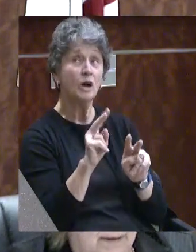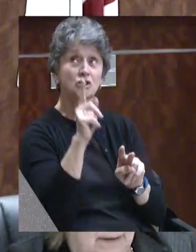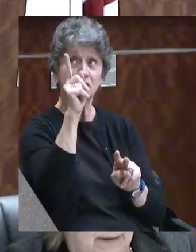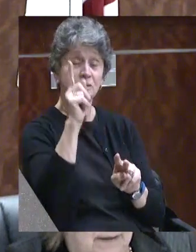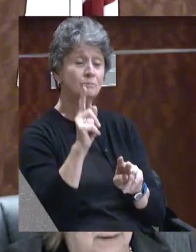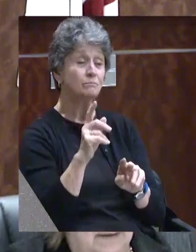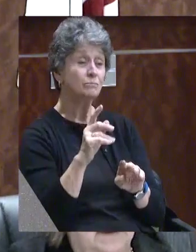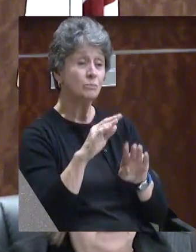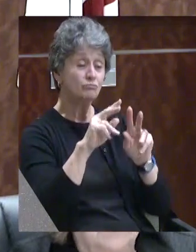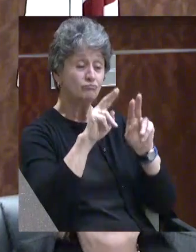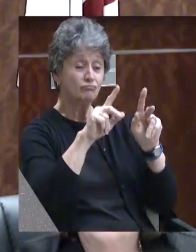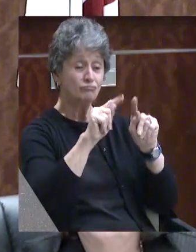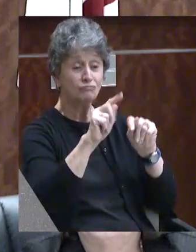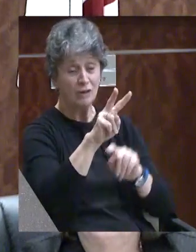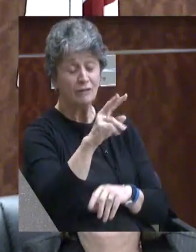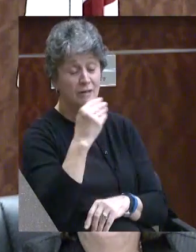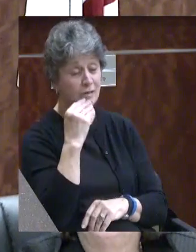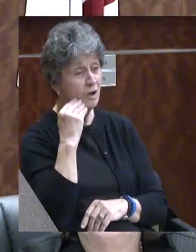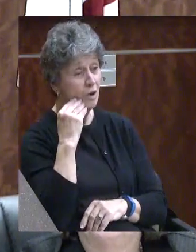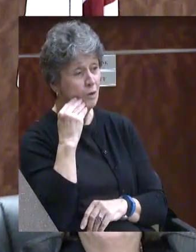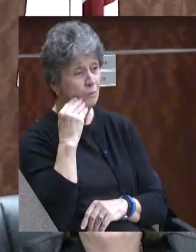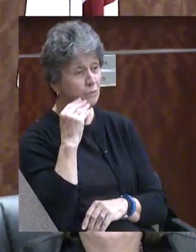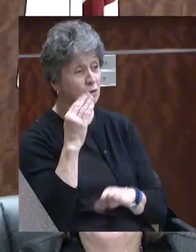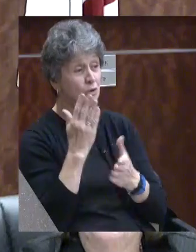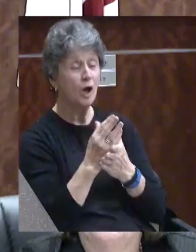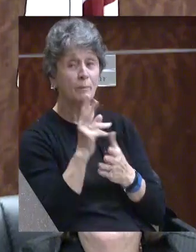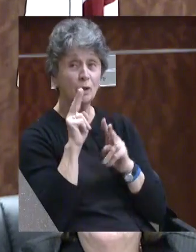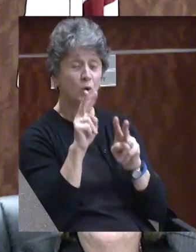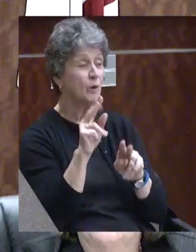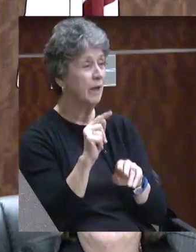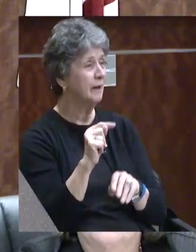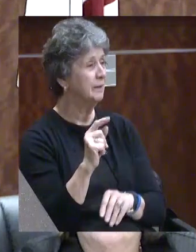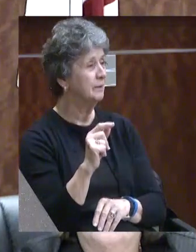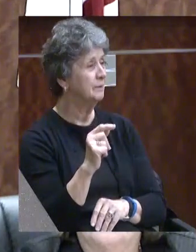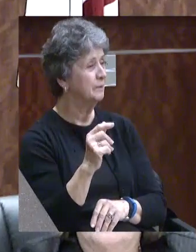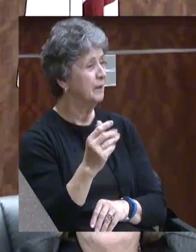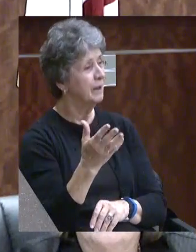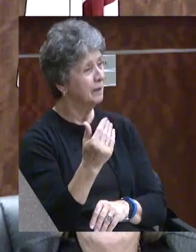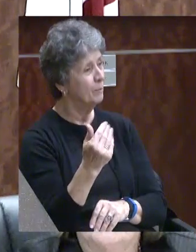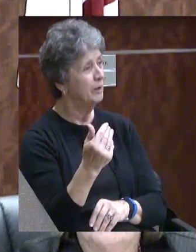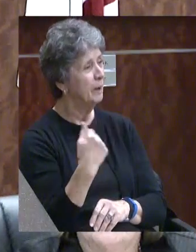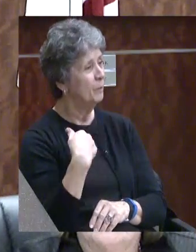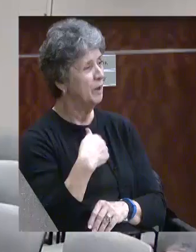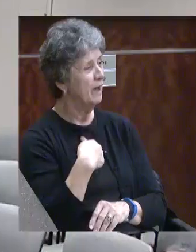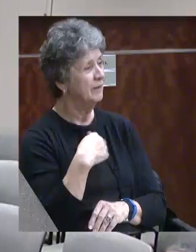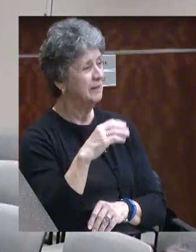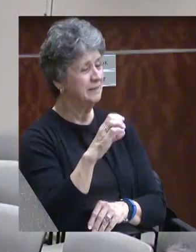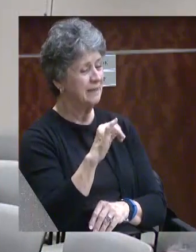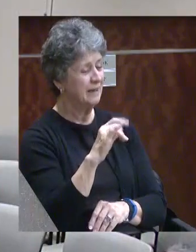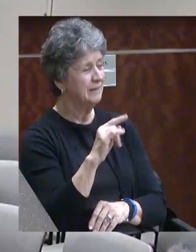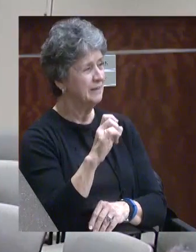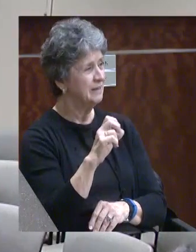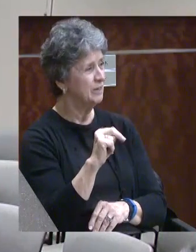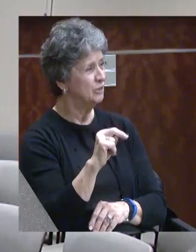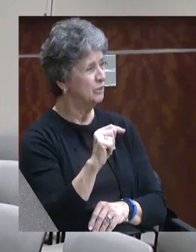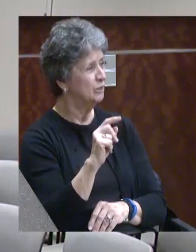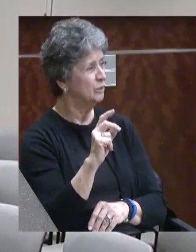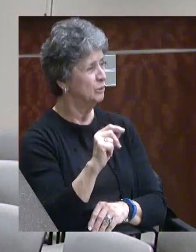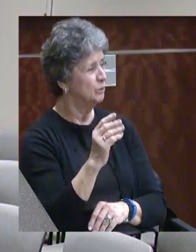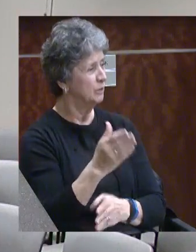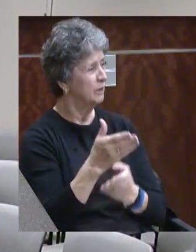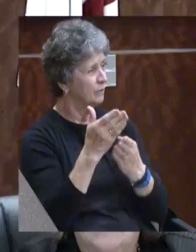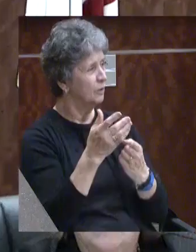by and take a look at it. But Walter, why don't you come on up, because we have a mayoral citation that we want to present to you. Present it to Walter Tigler for your